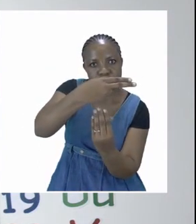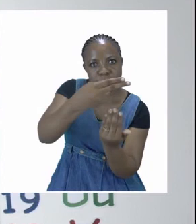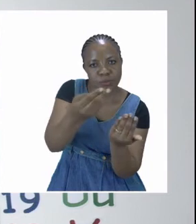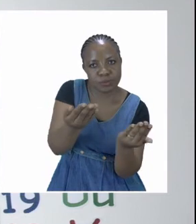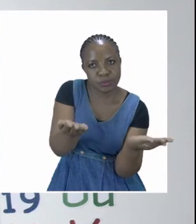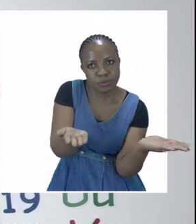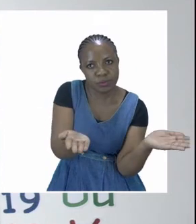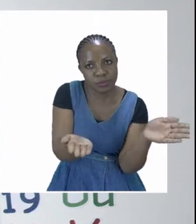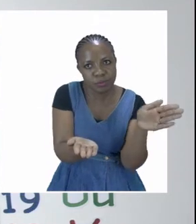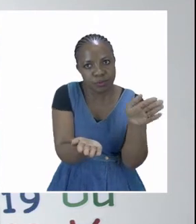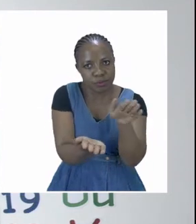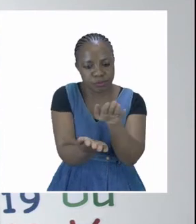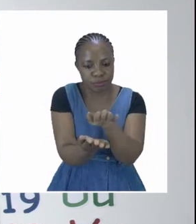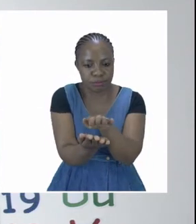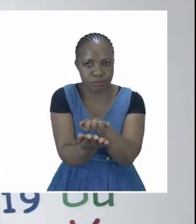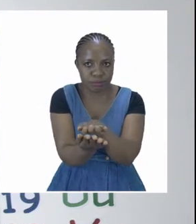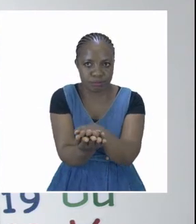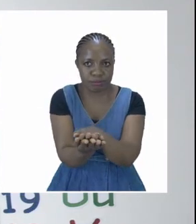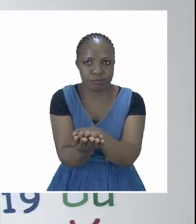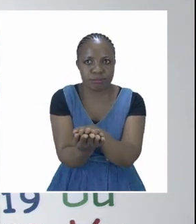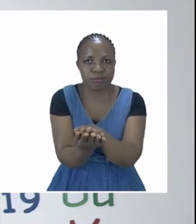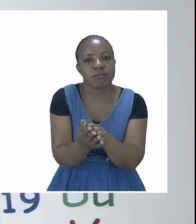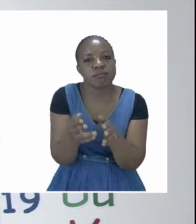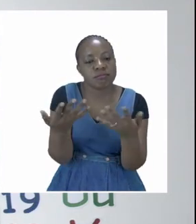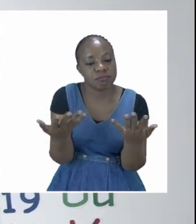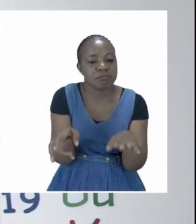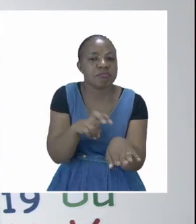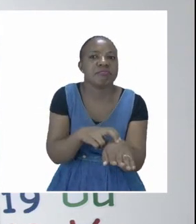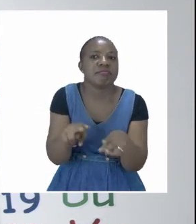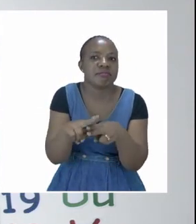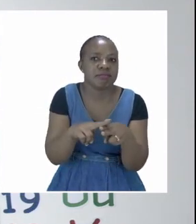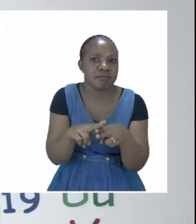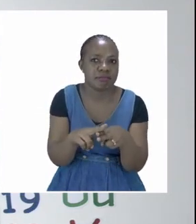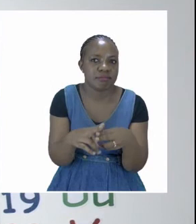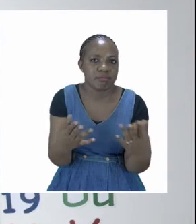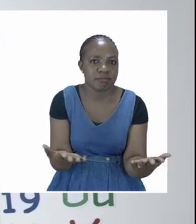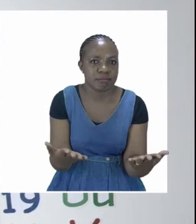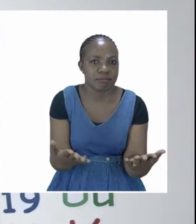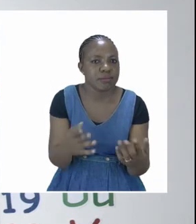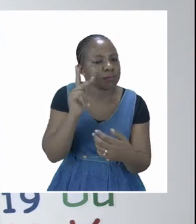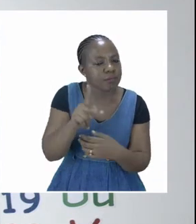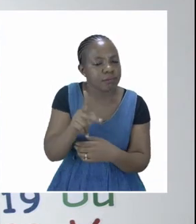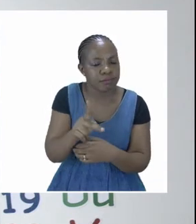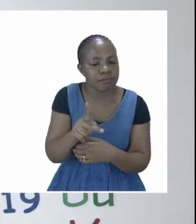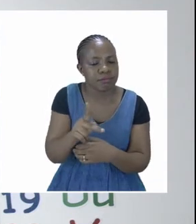Trust, UNICEF, My Zone Online School, Amos Meerkat Syllabus, and Capricorn Foundation.